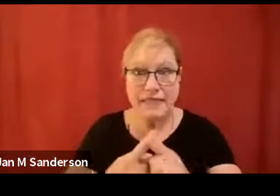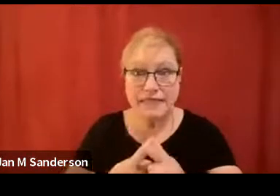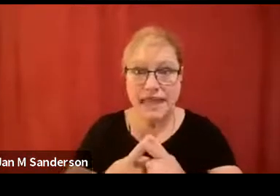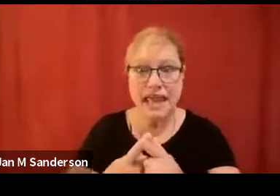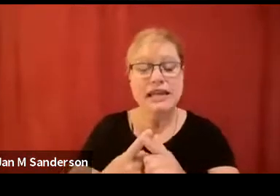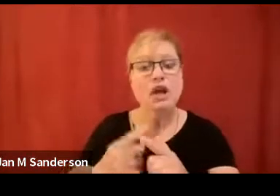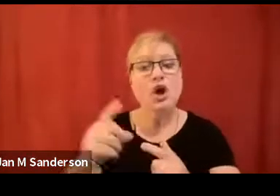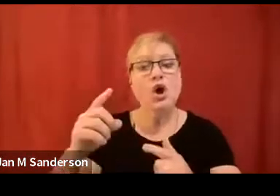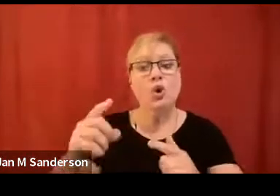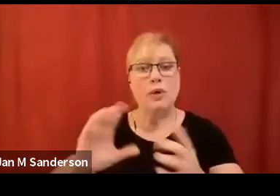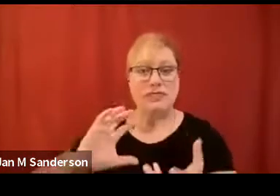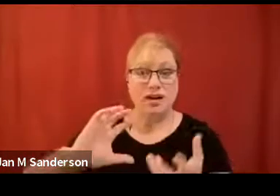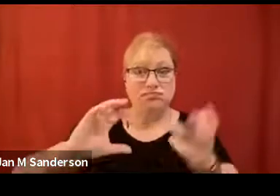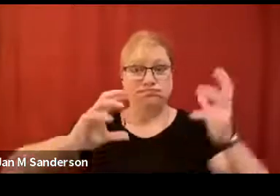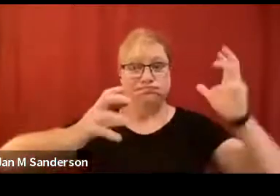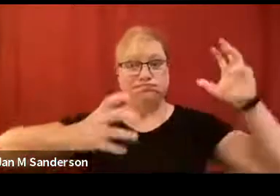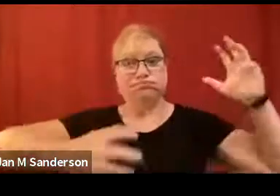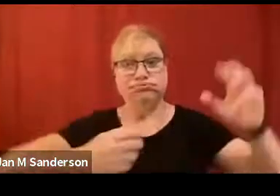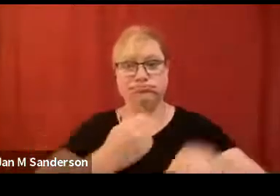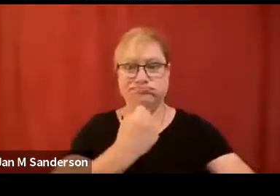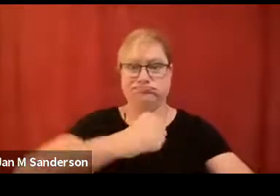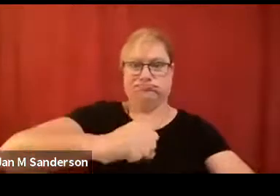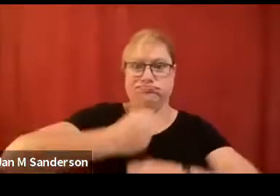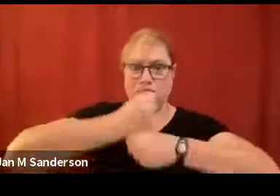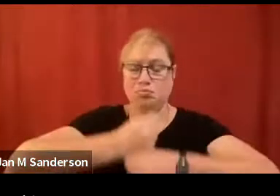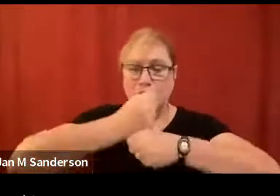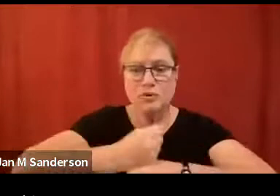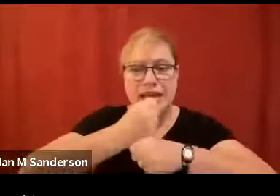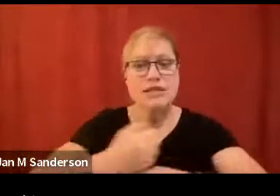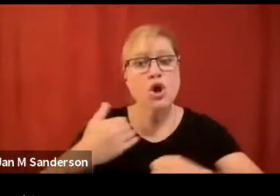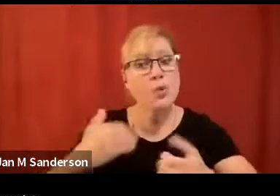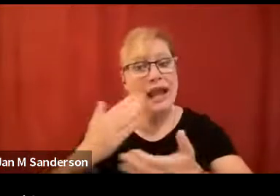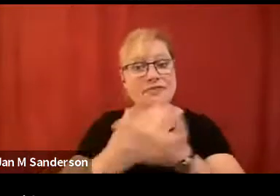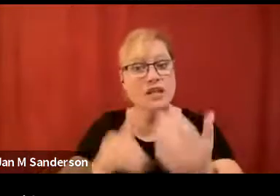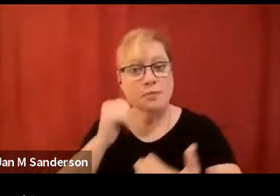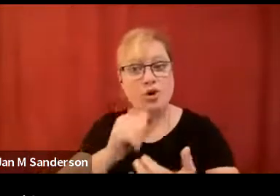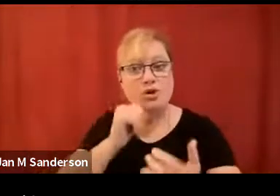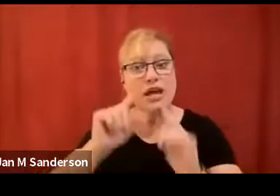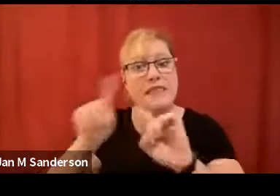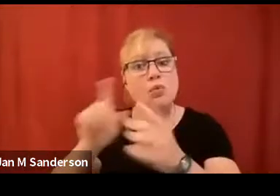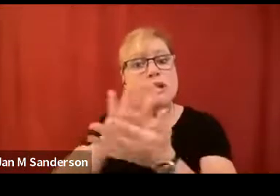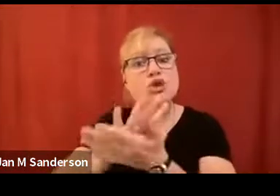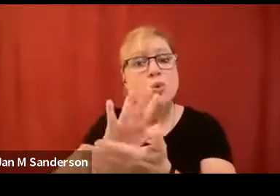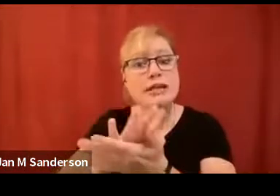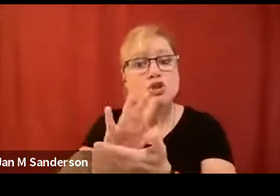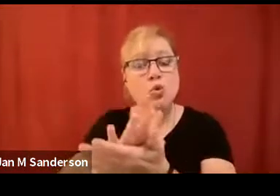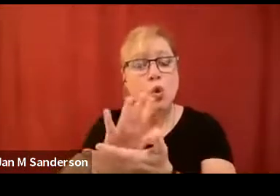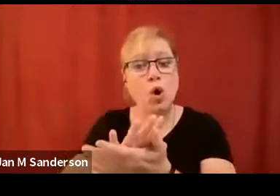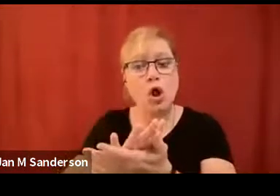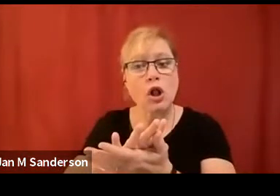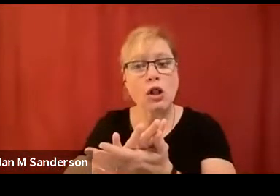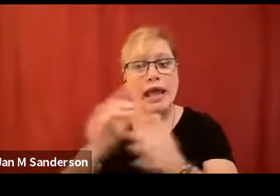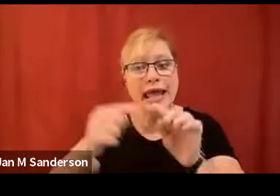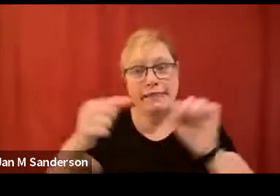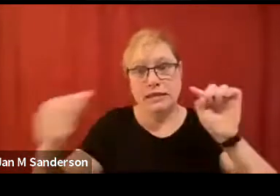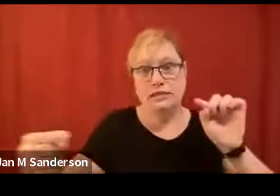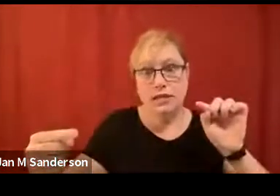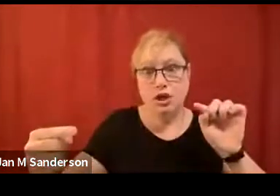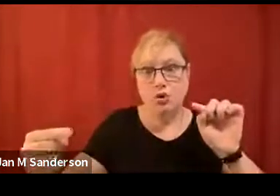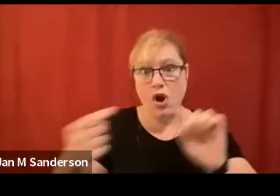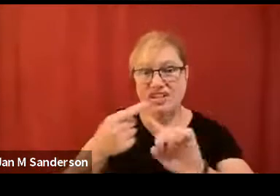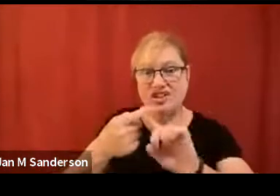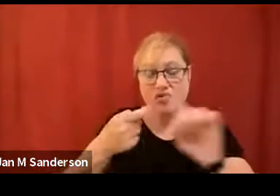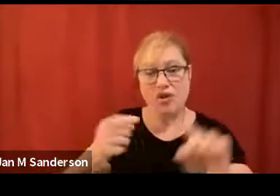our communities, we have some girls who actually attended a school that's directly across the street from the